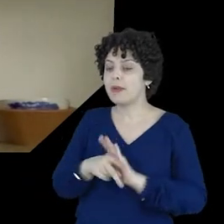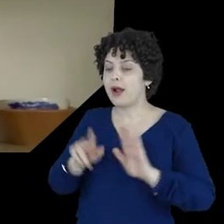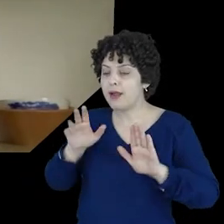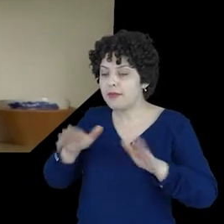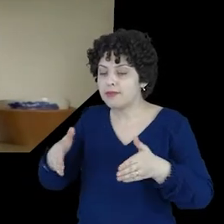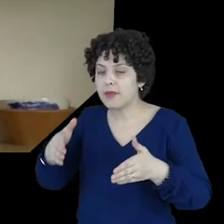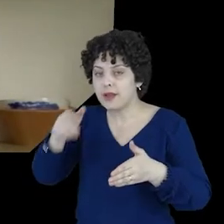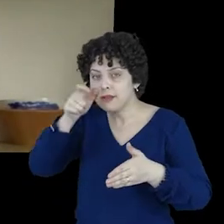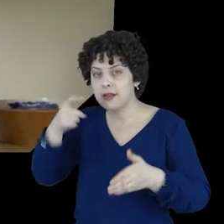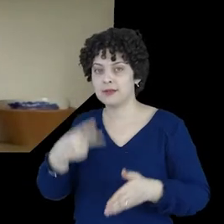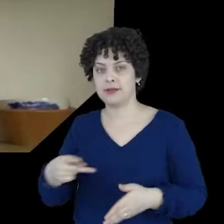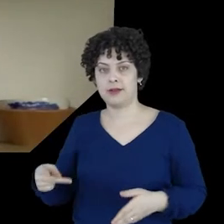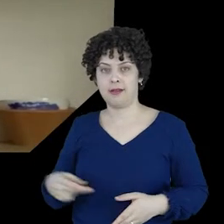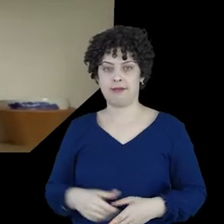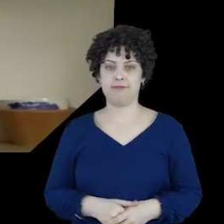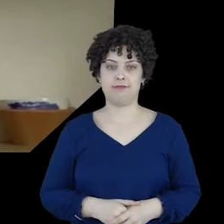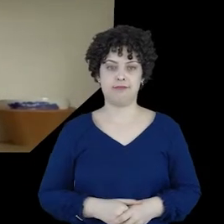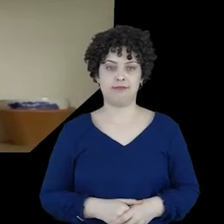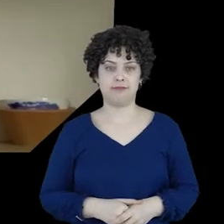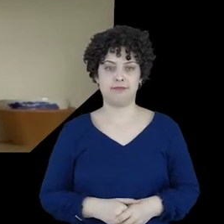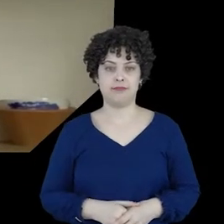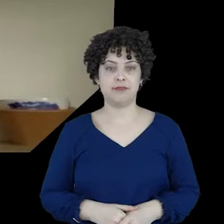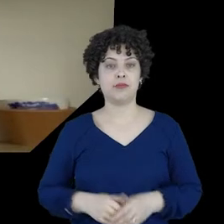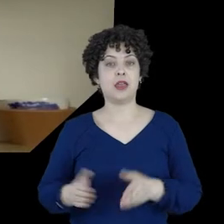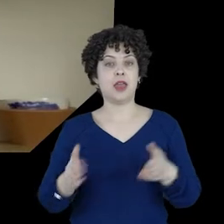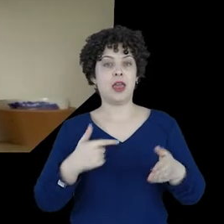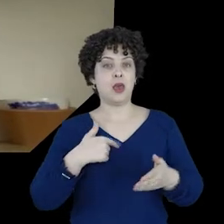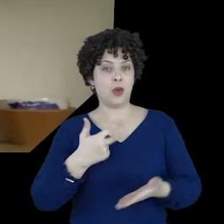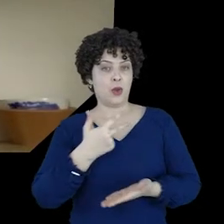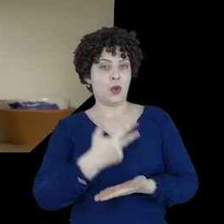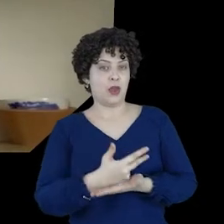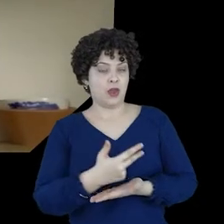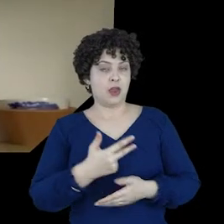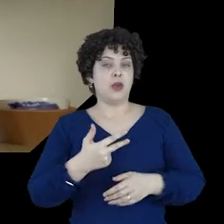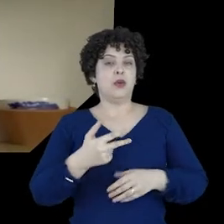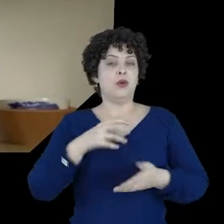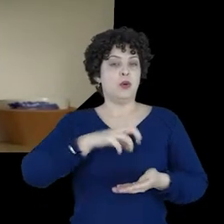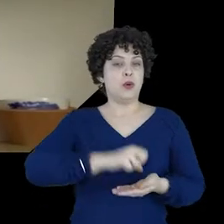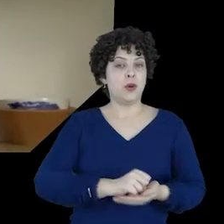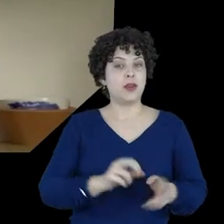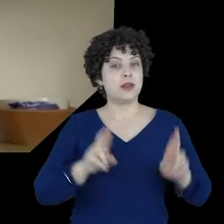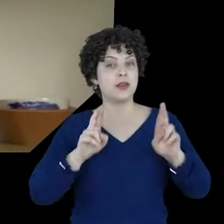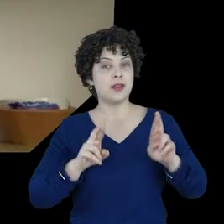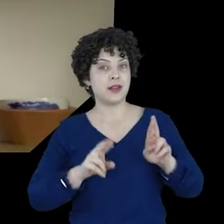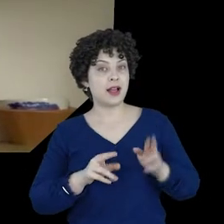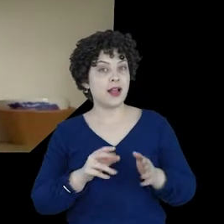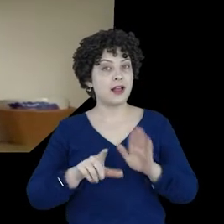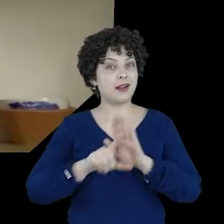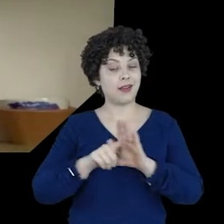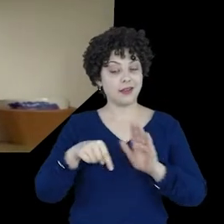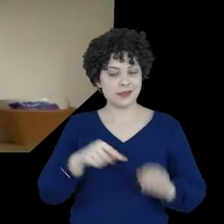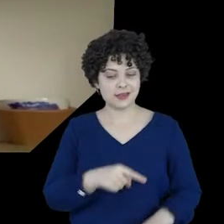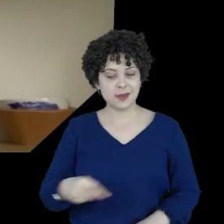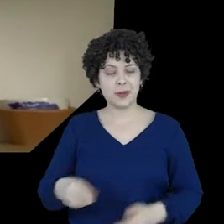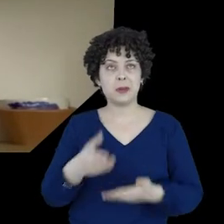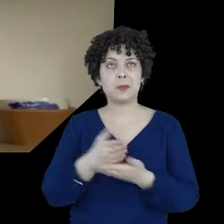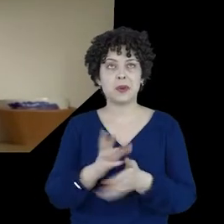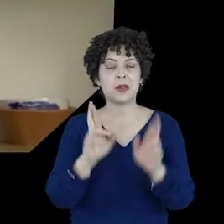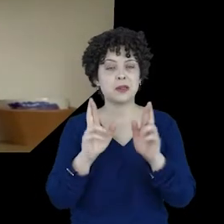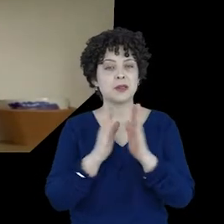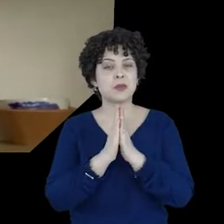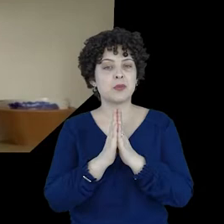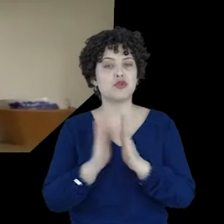collected in ways that's in their best interest. And as I record this talk, we're eagerly awaiting a draft of this bill, which we're expecting this